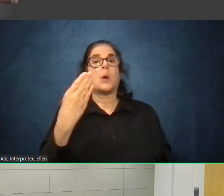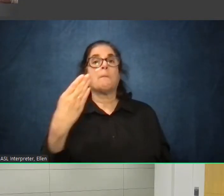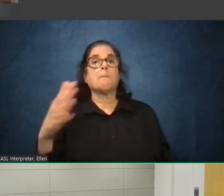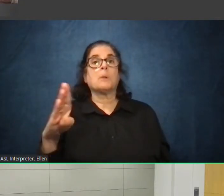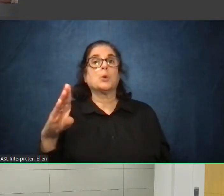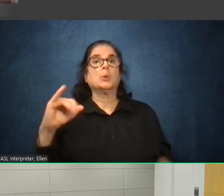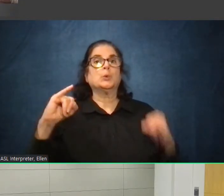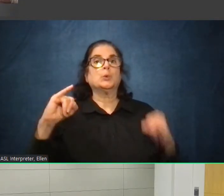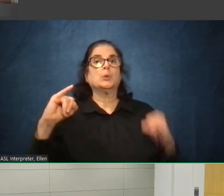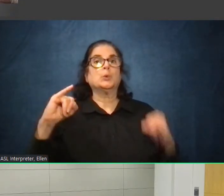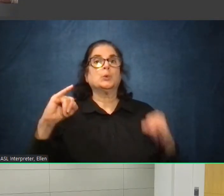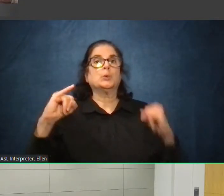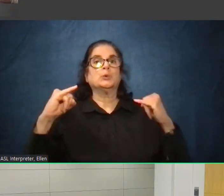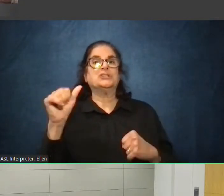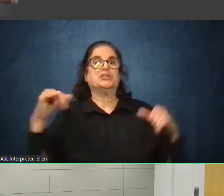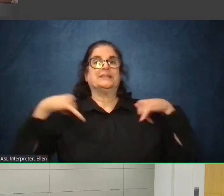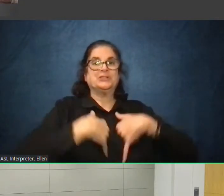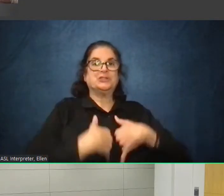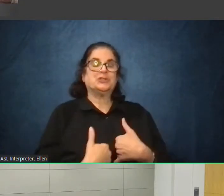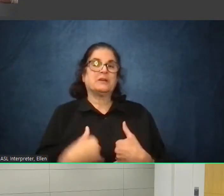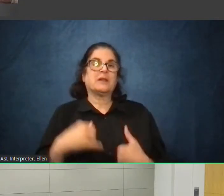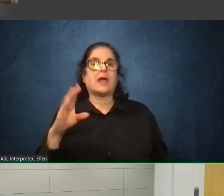very beige with